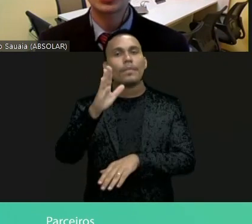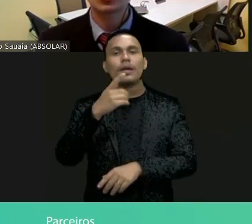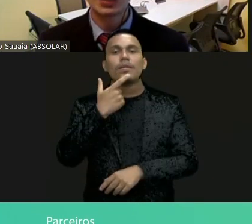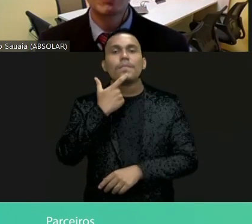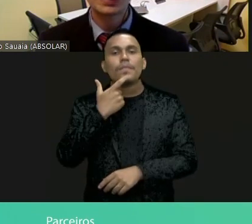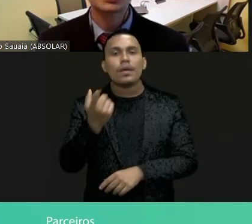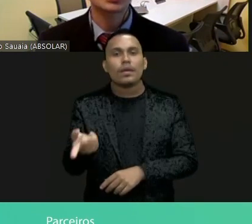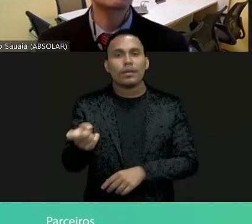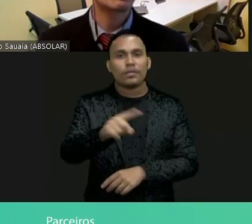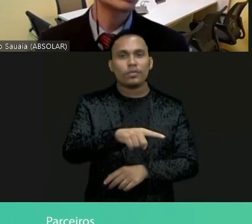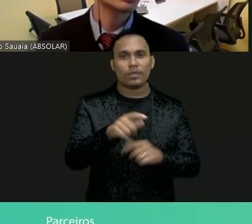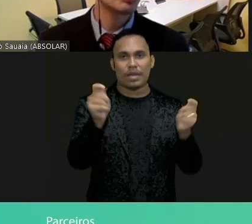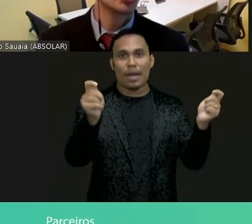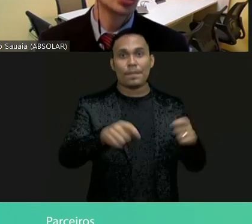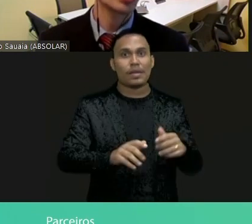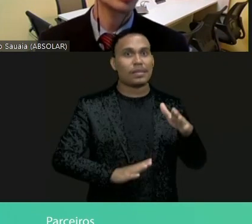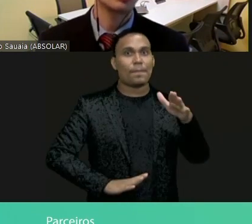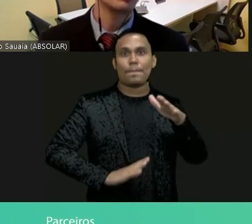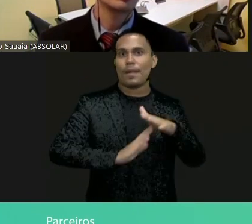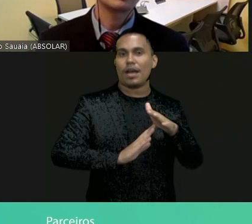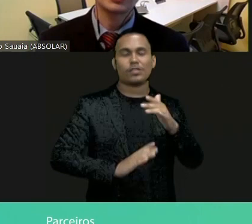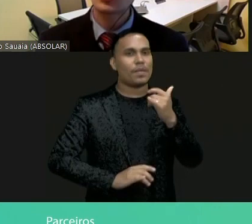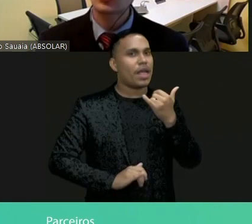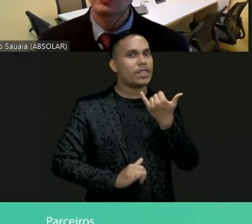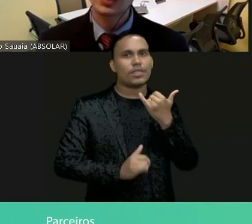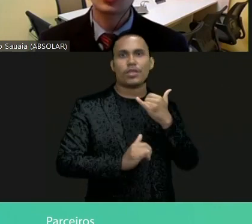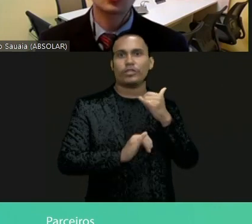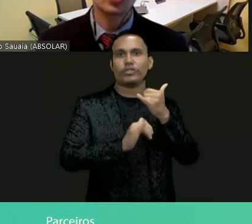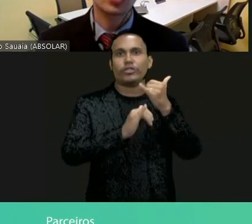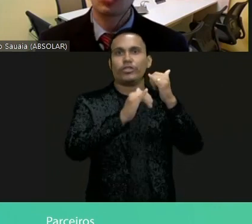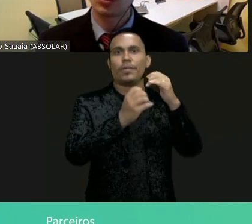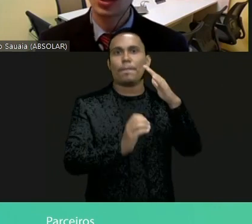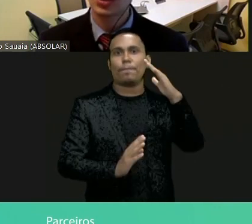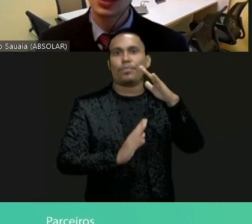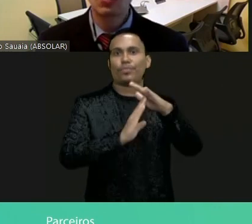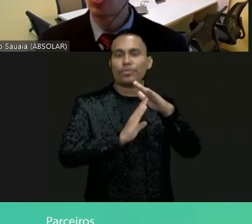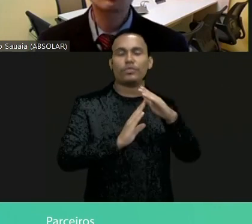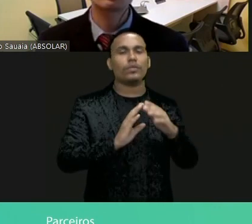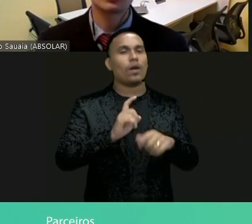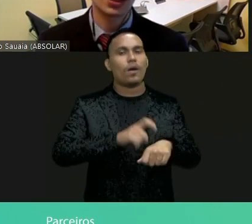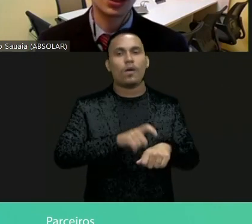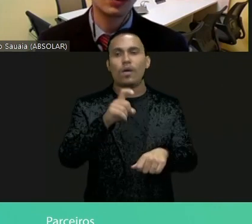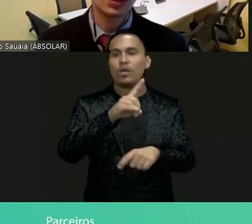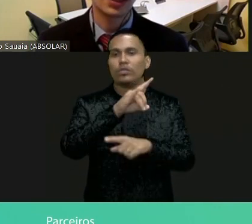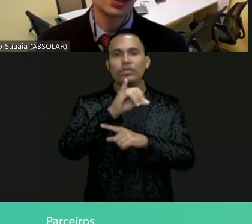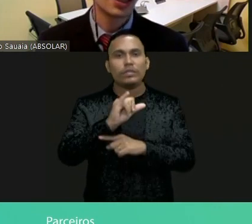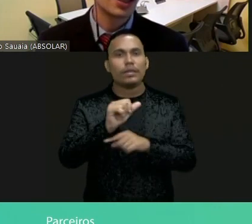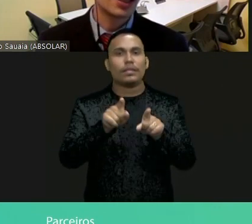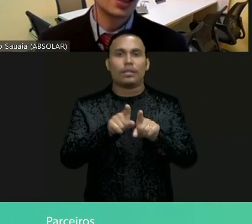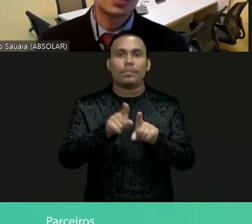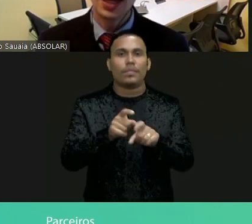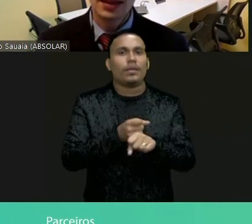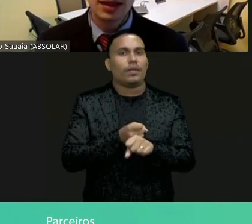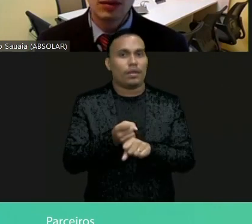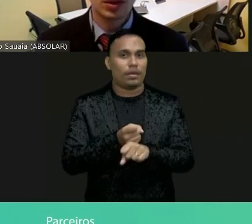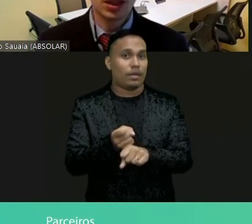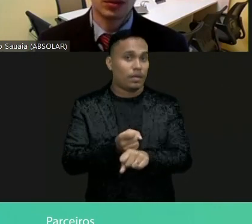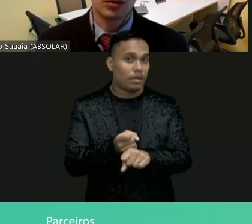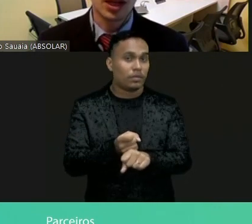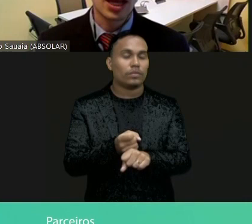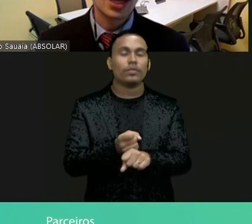to operate as close as you can to the maximum capacity of generation, different hours of the day and throughout the year.